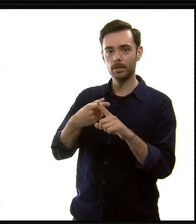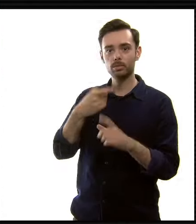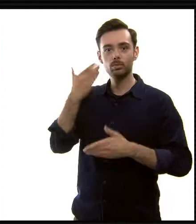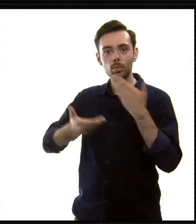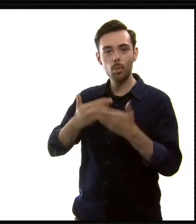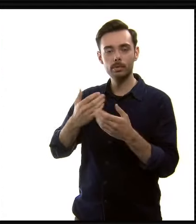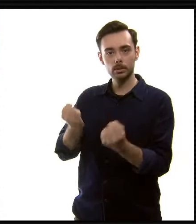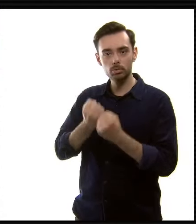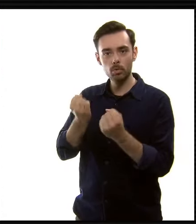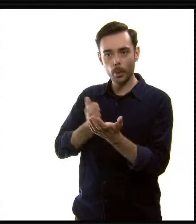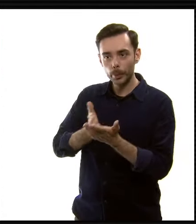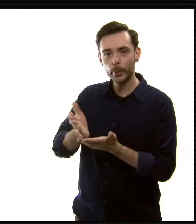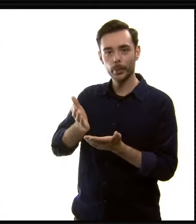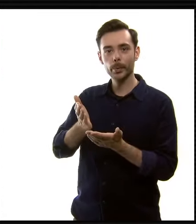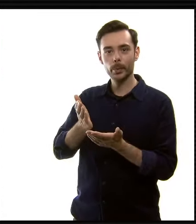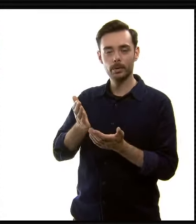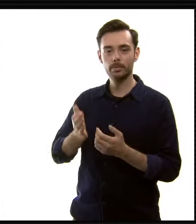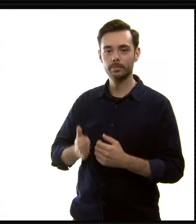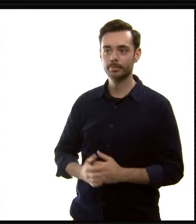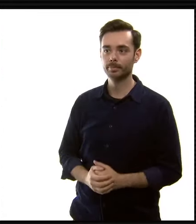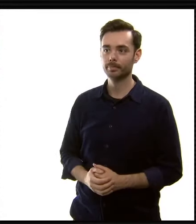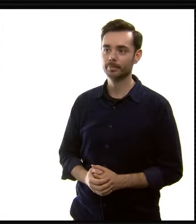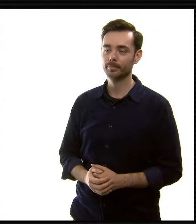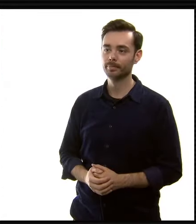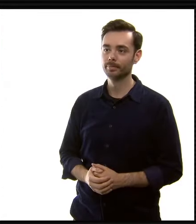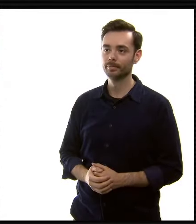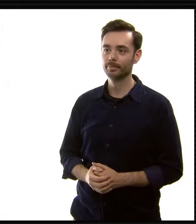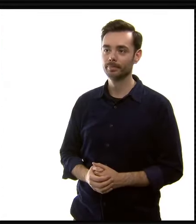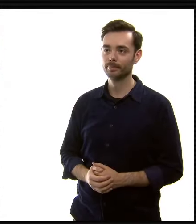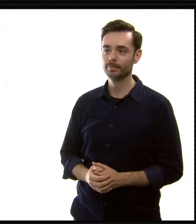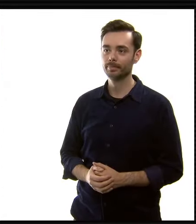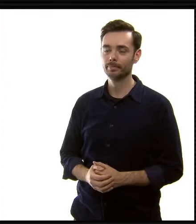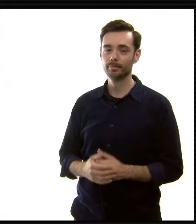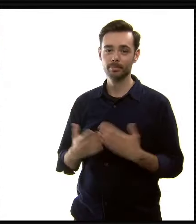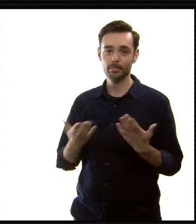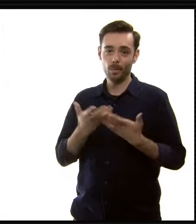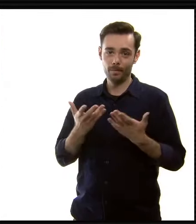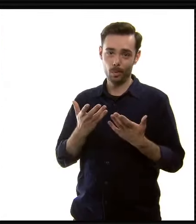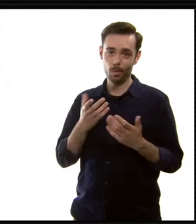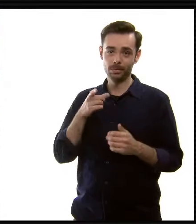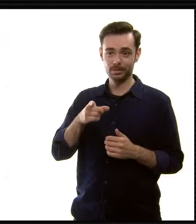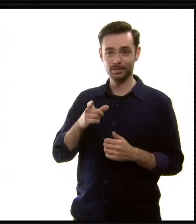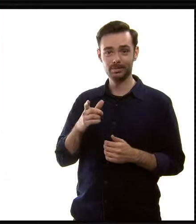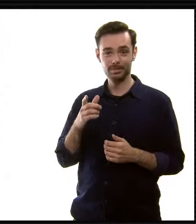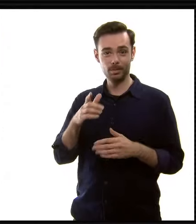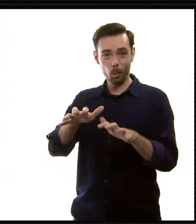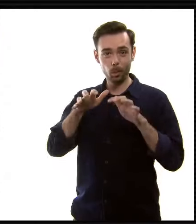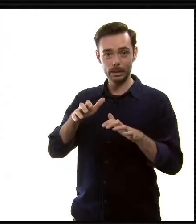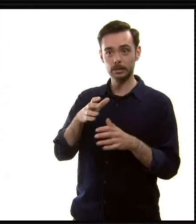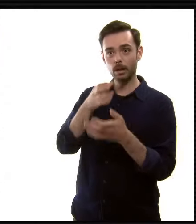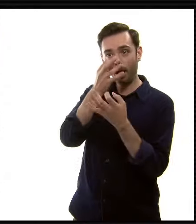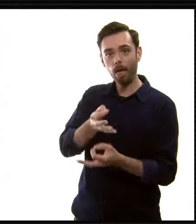build. The audience is in love with the film for the characters, not the polish.